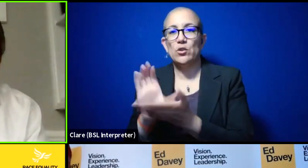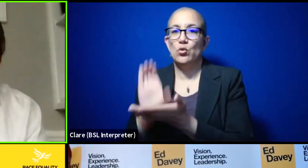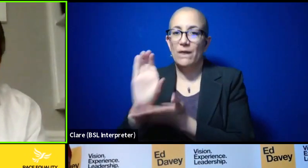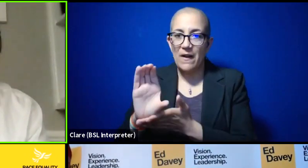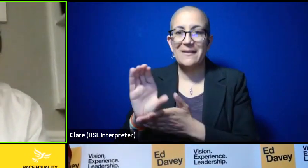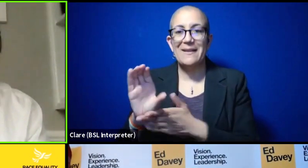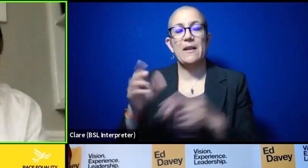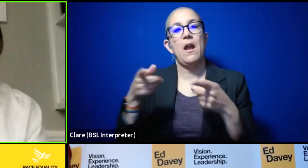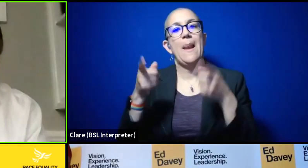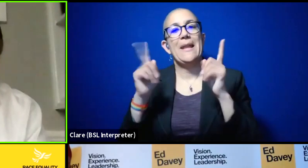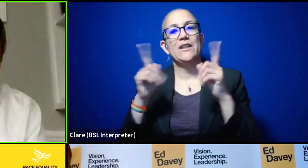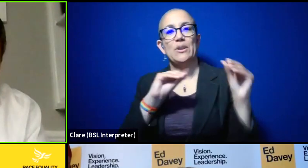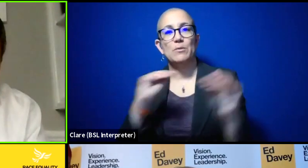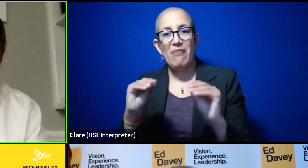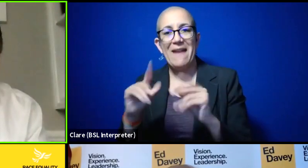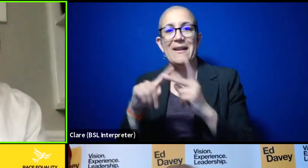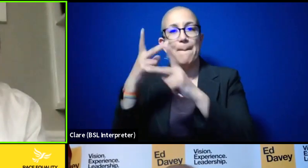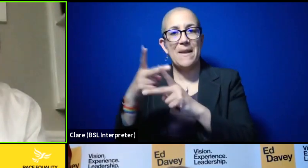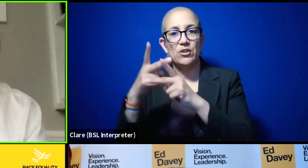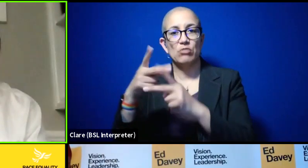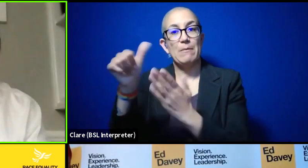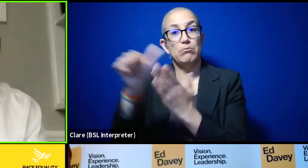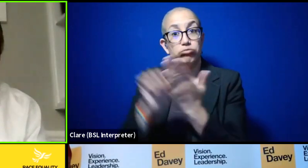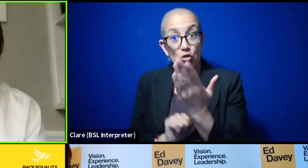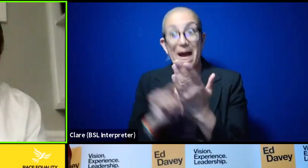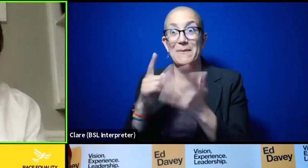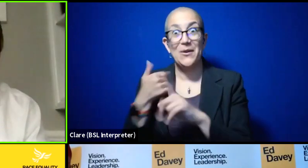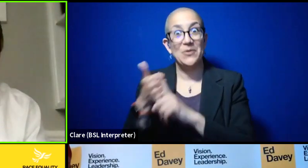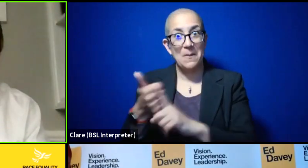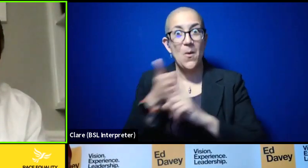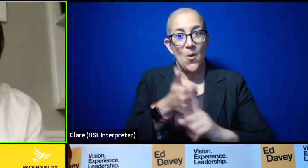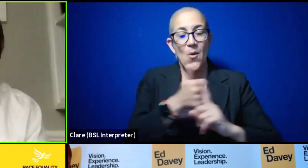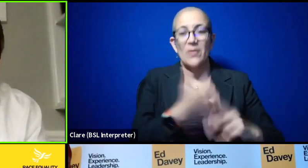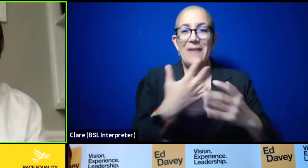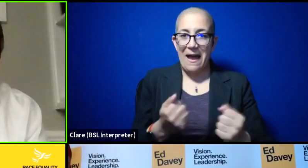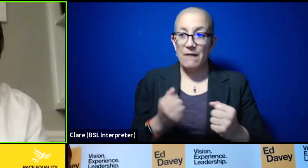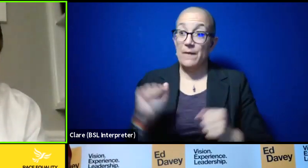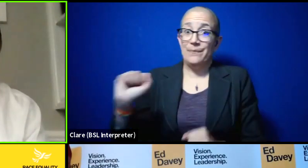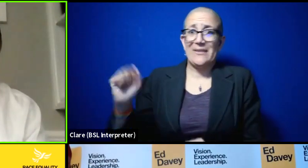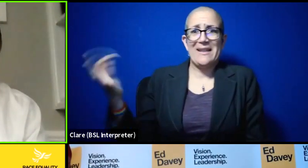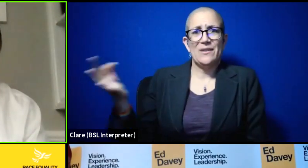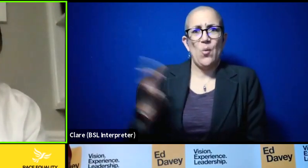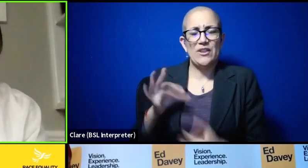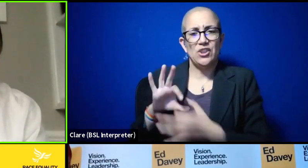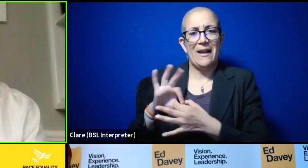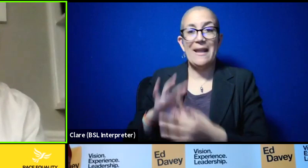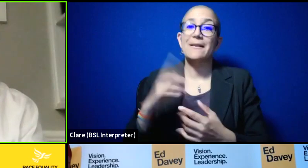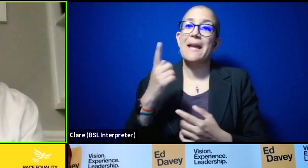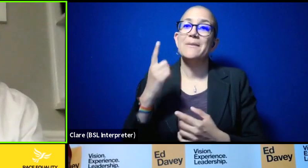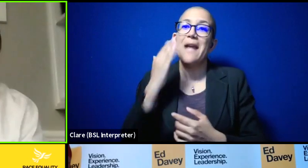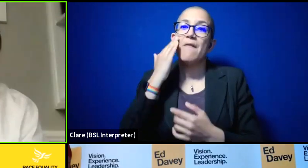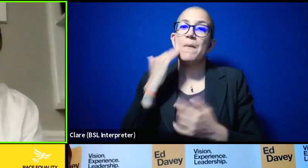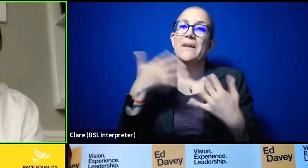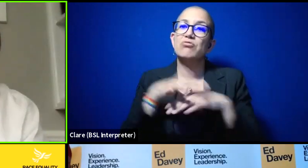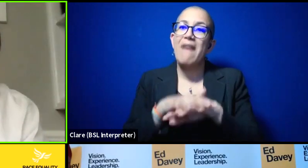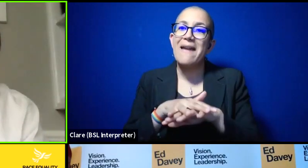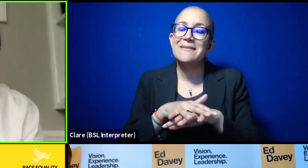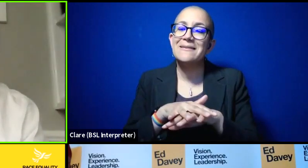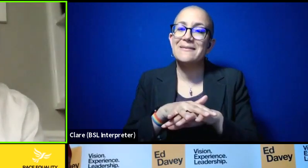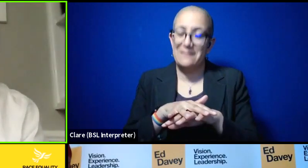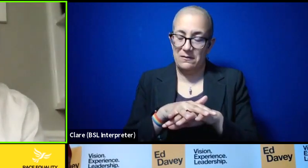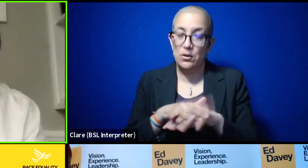mentoring program so that people have that support. And his question that relates to that, he was saying he's mixed race, he's university educated, he's